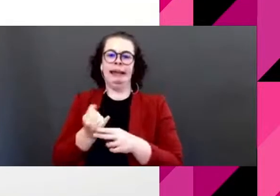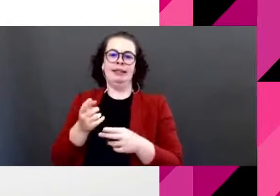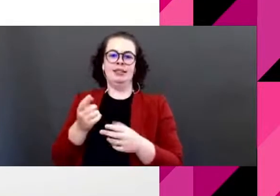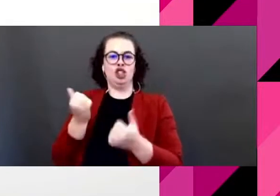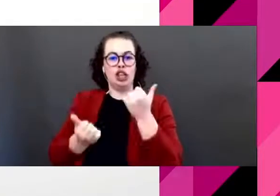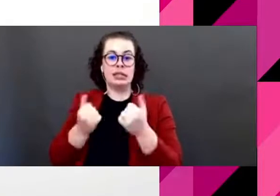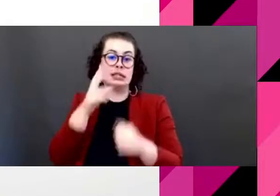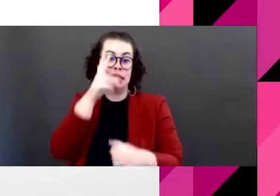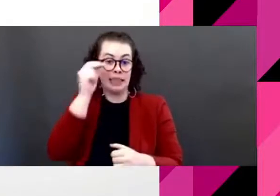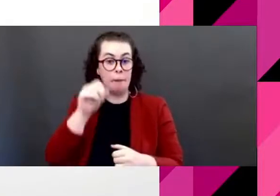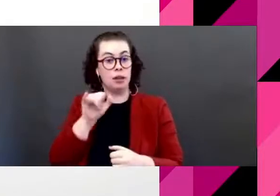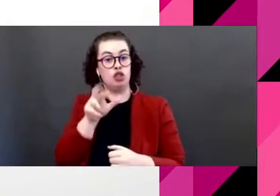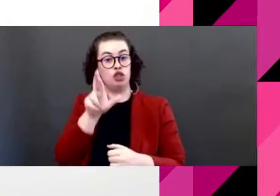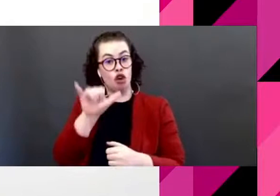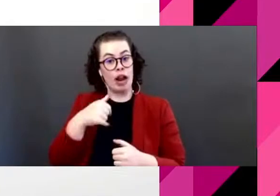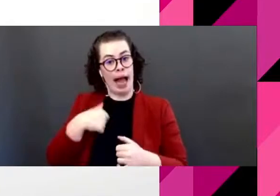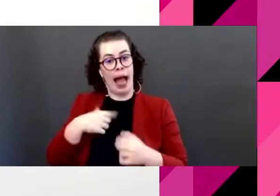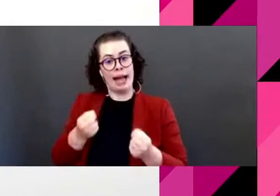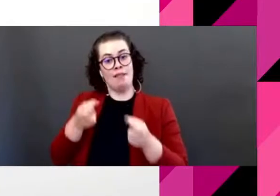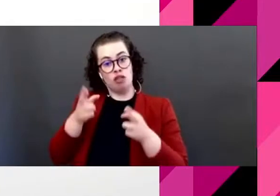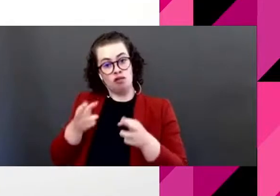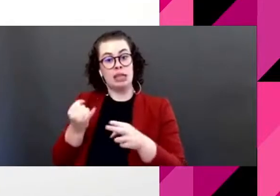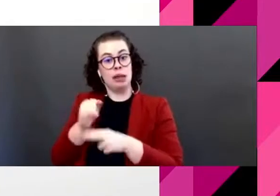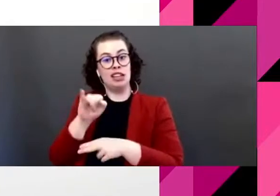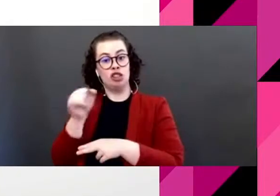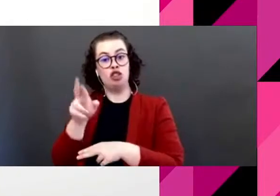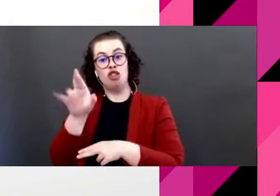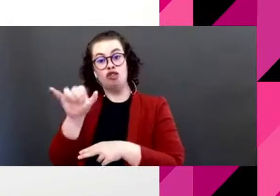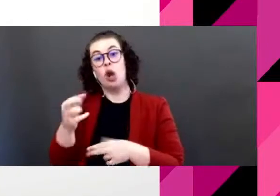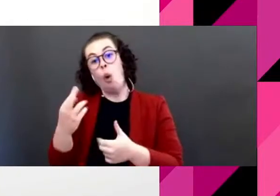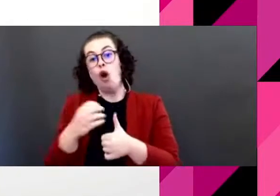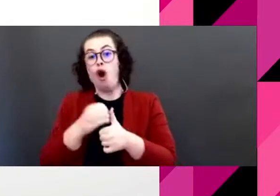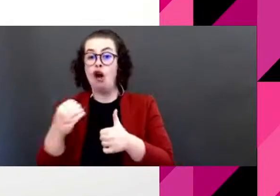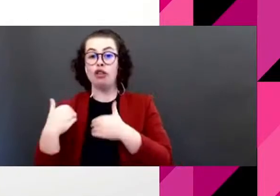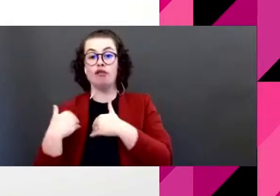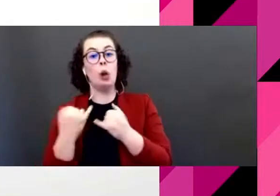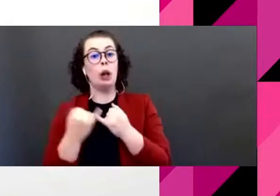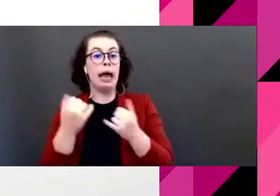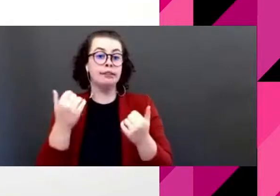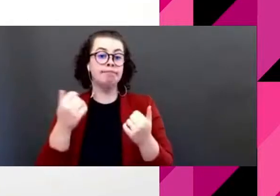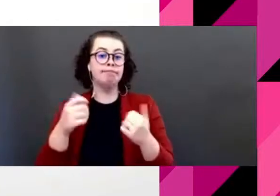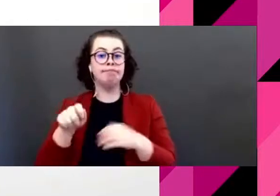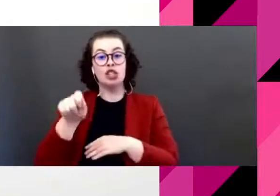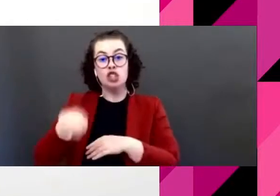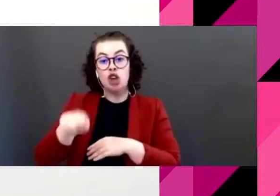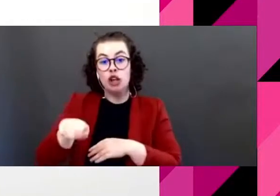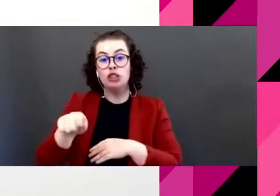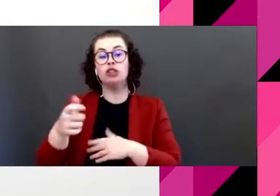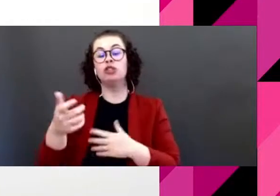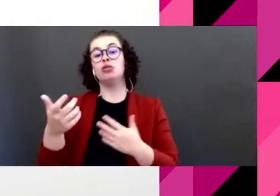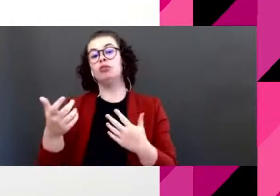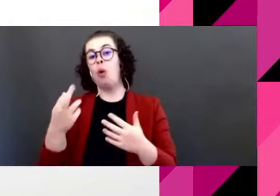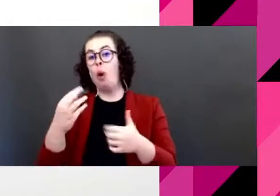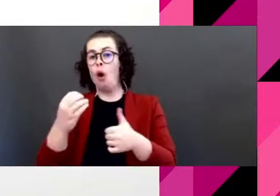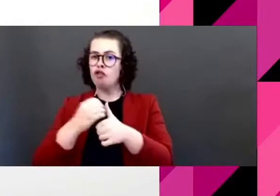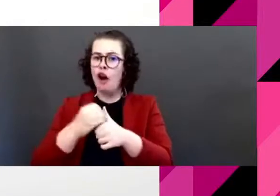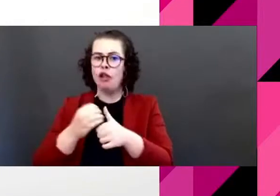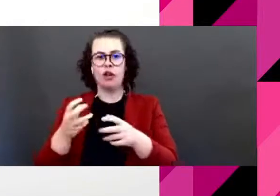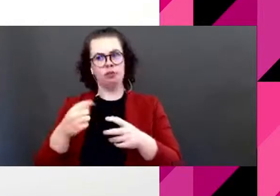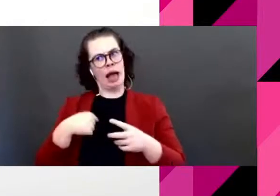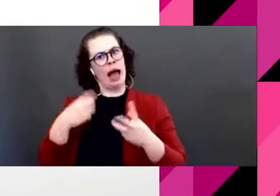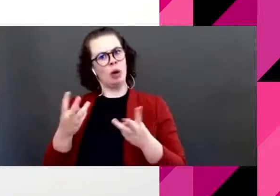the jury or any other role as a judge, for instance, how persons with disabilities should be allowed to